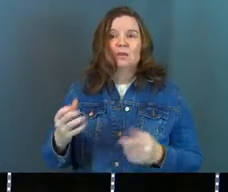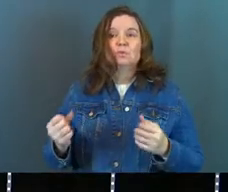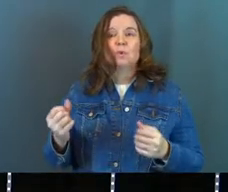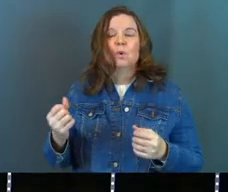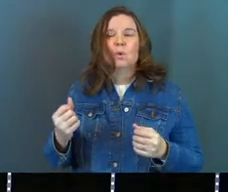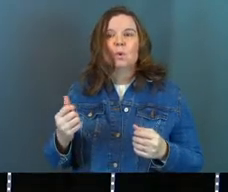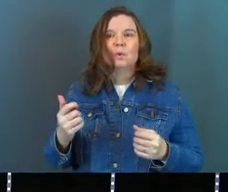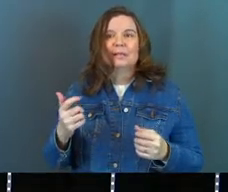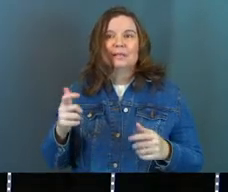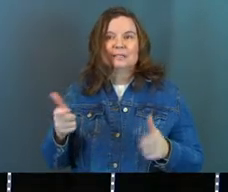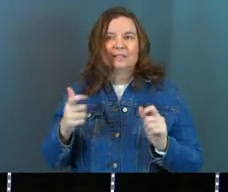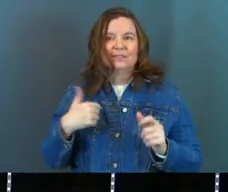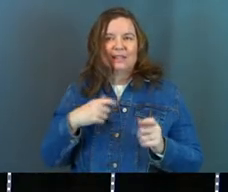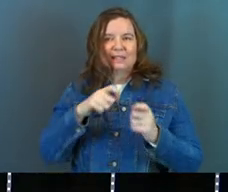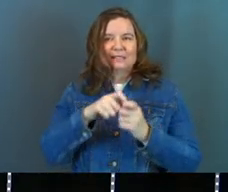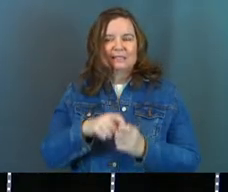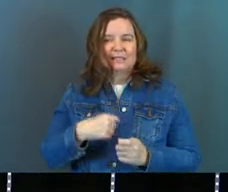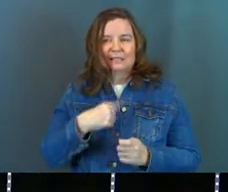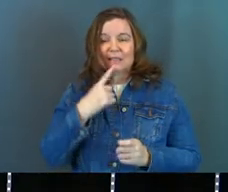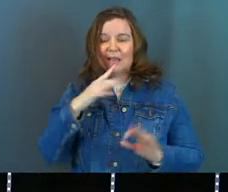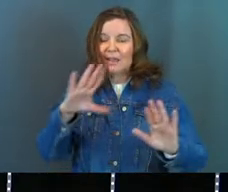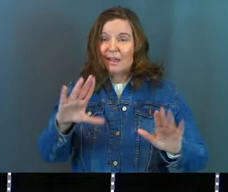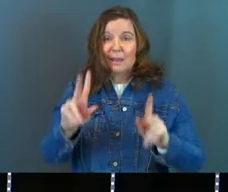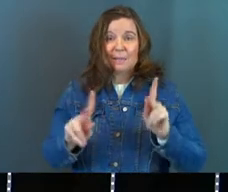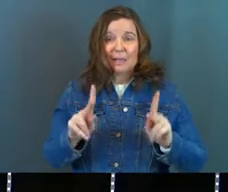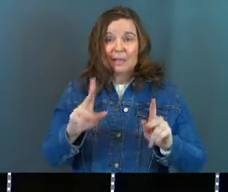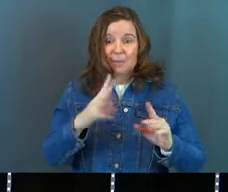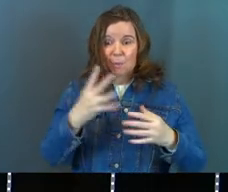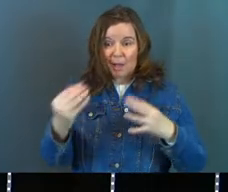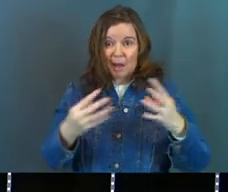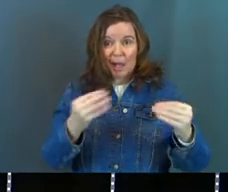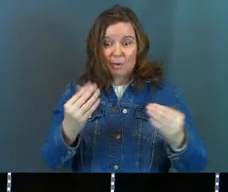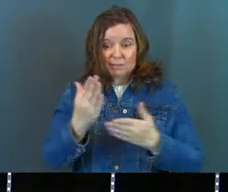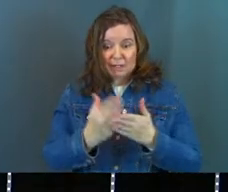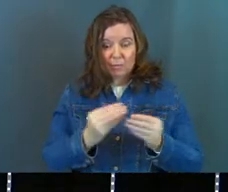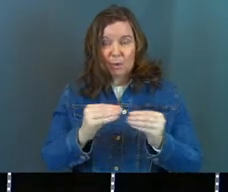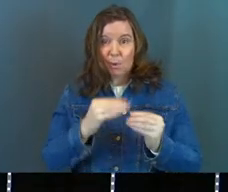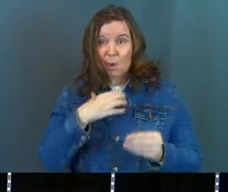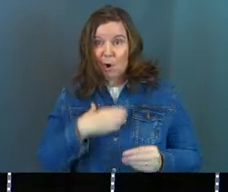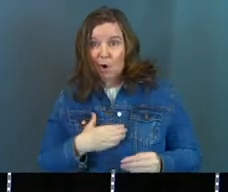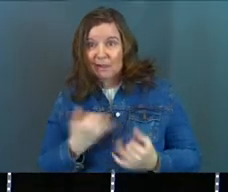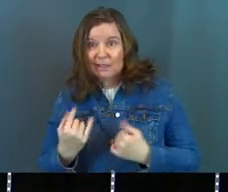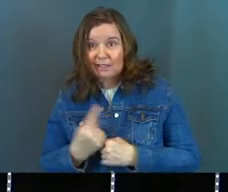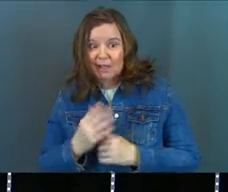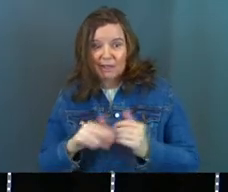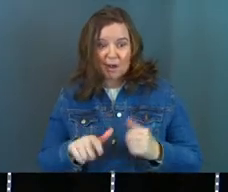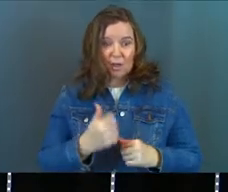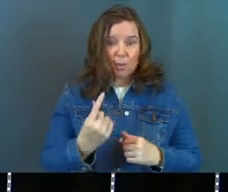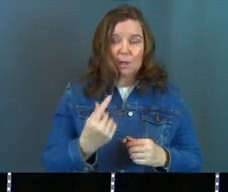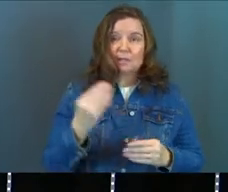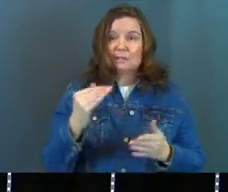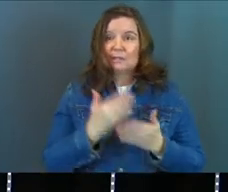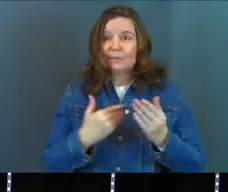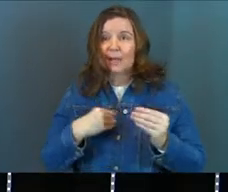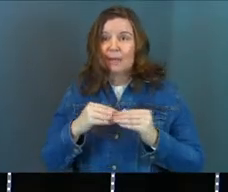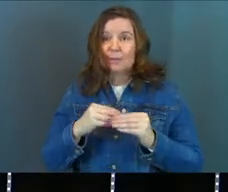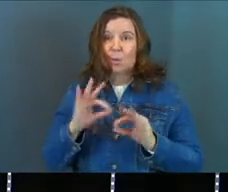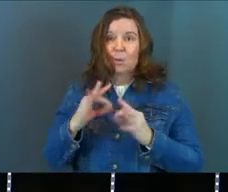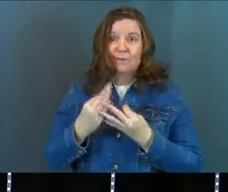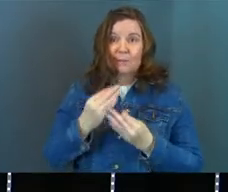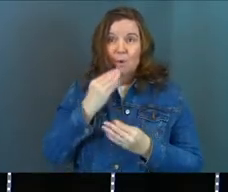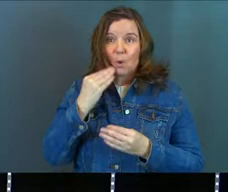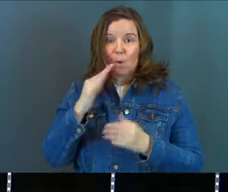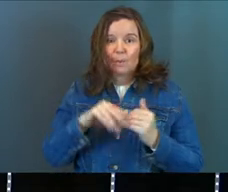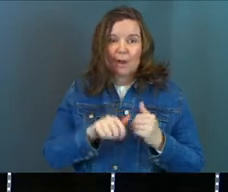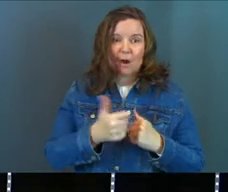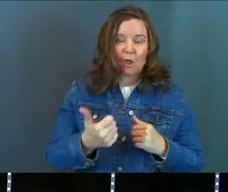And so it's just giving us this little detail and saying, listen, people went out and some of them were more hungry that day than other ones. Some of them had more family at